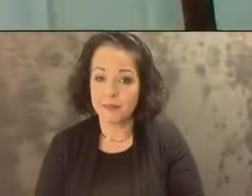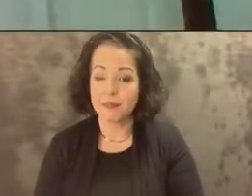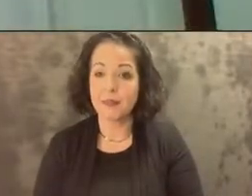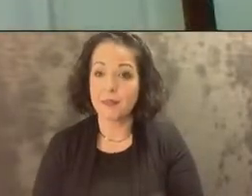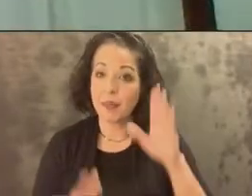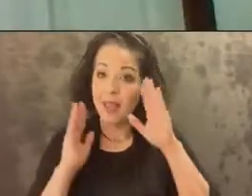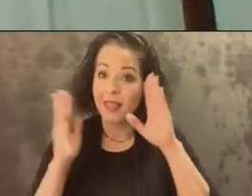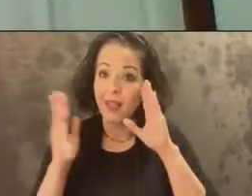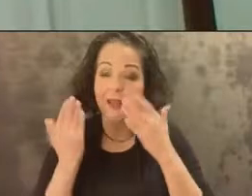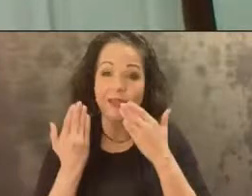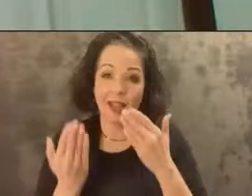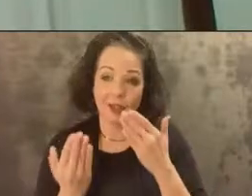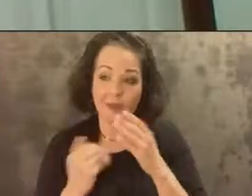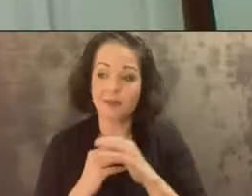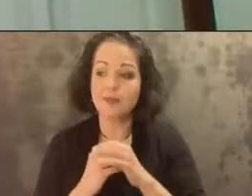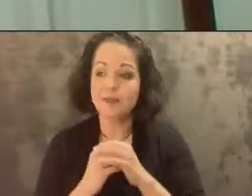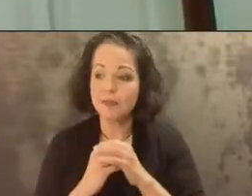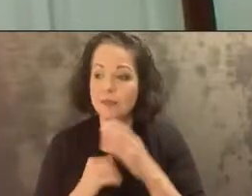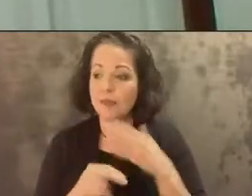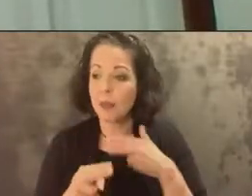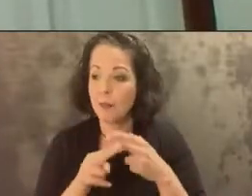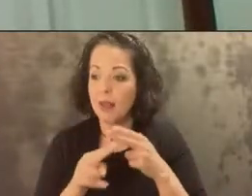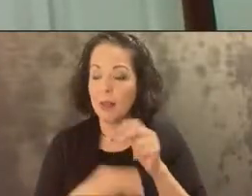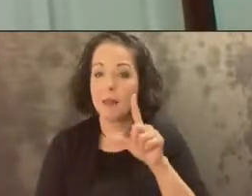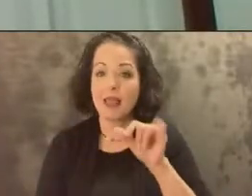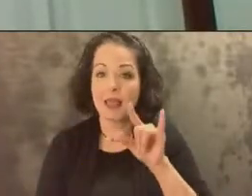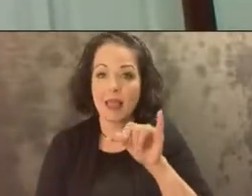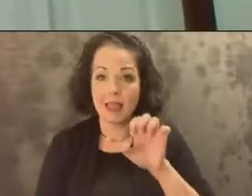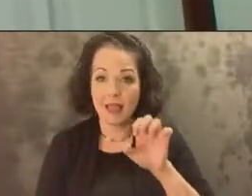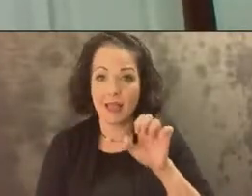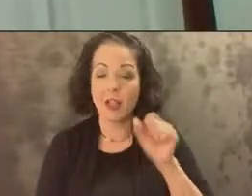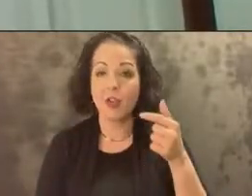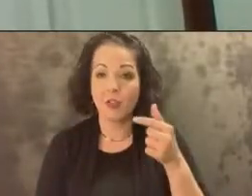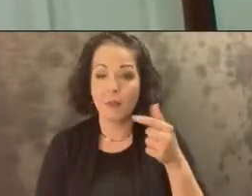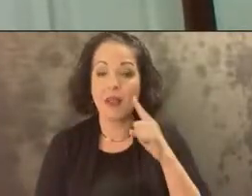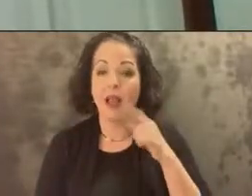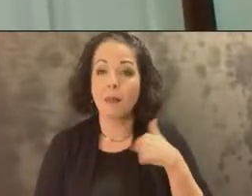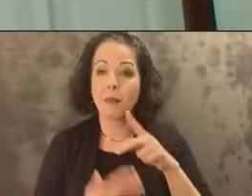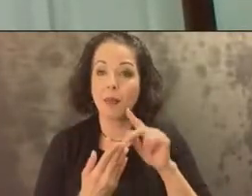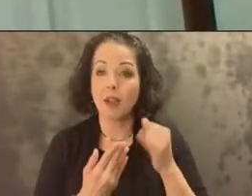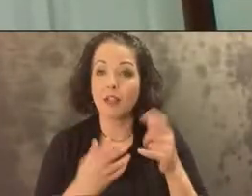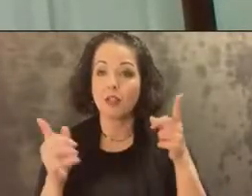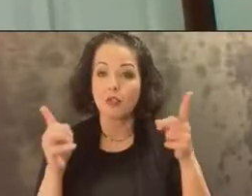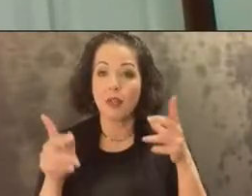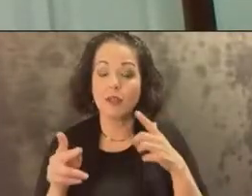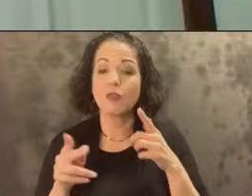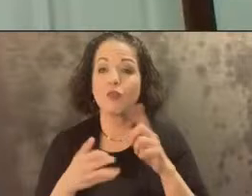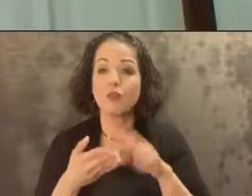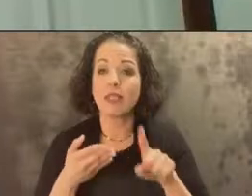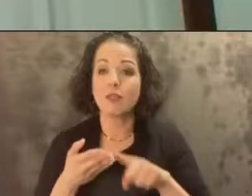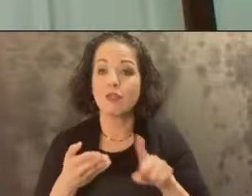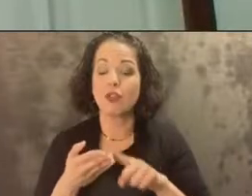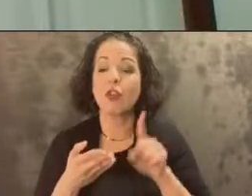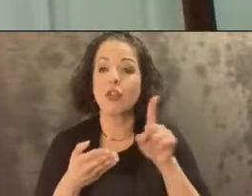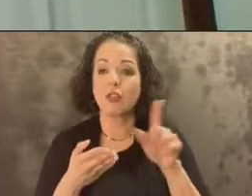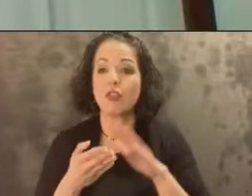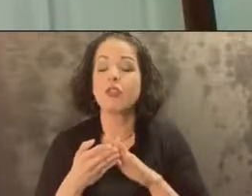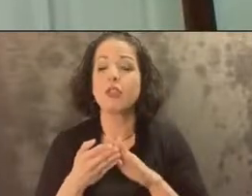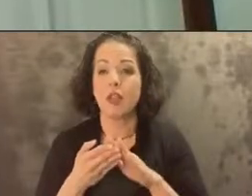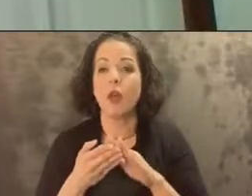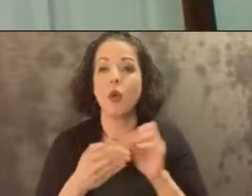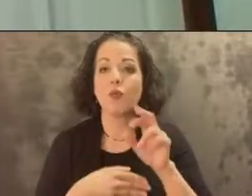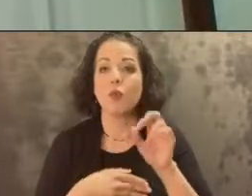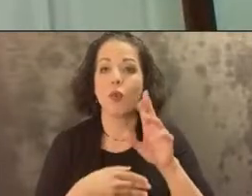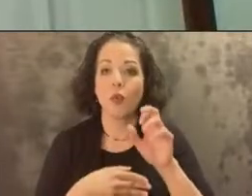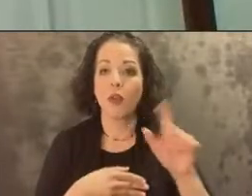Hello, thank you. My name is Lily Greiman, and I'm a project director at the Research and Training Center on Disability in Rural Communities at the University